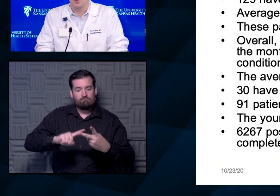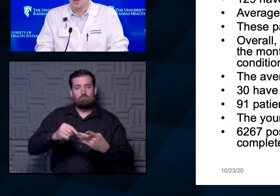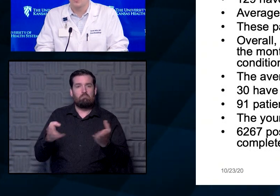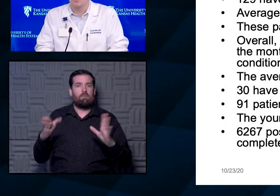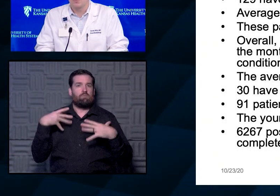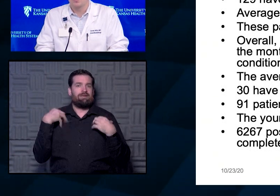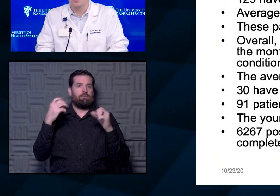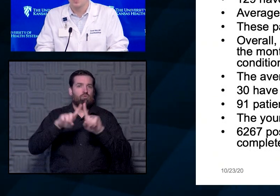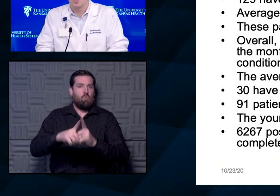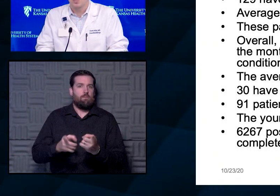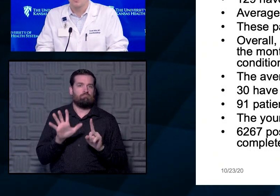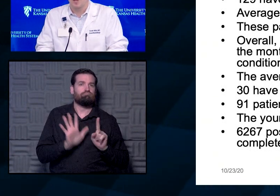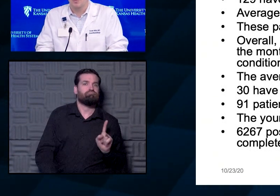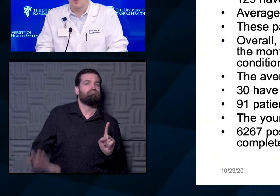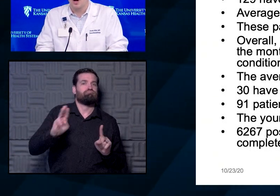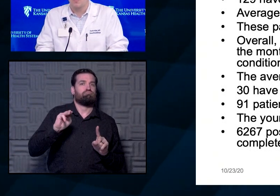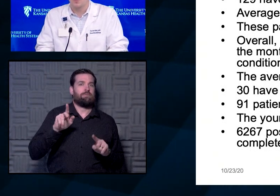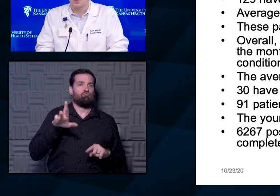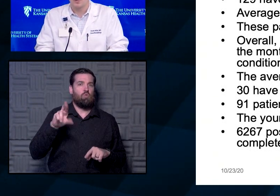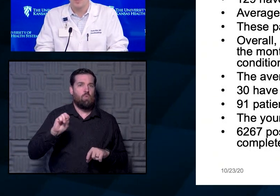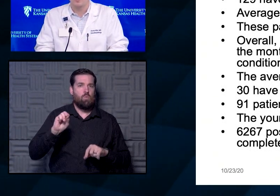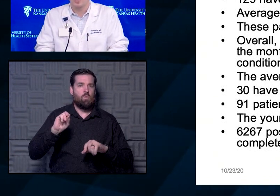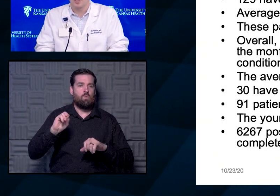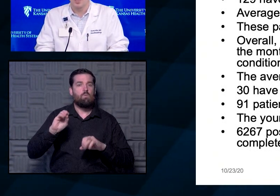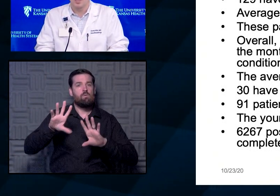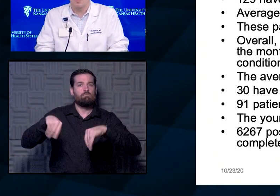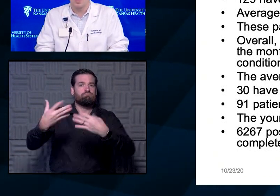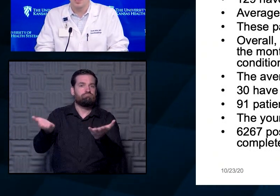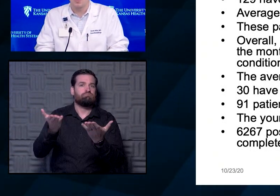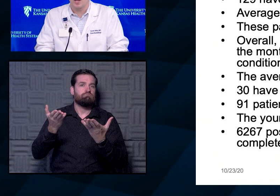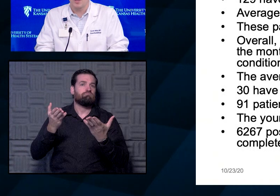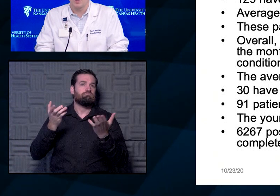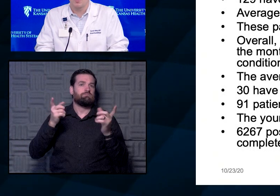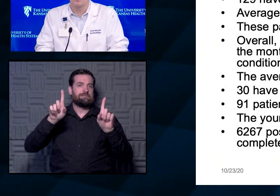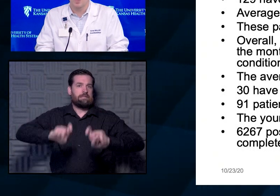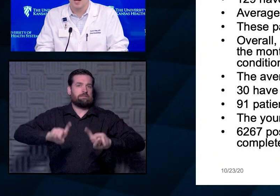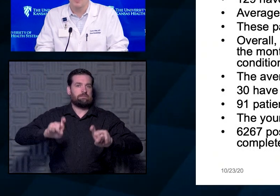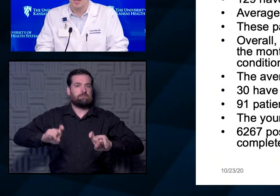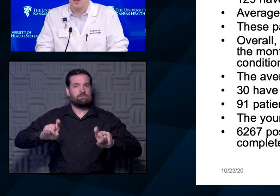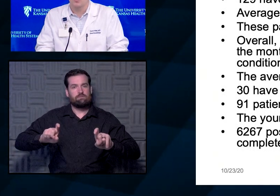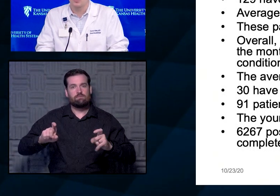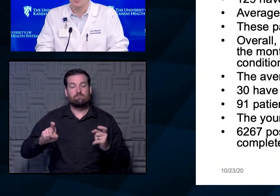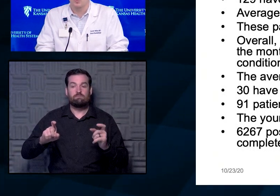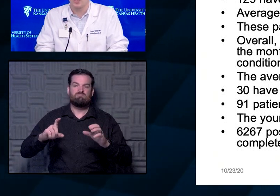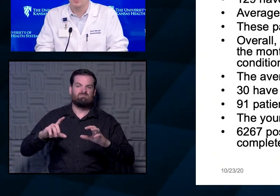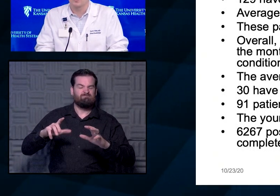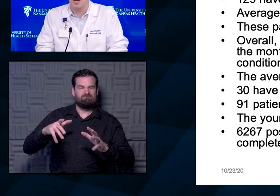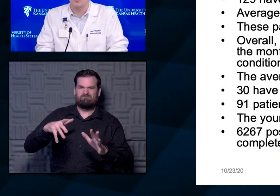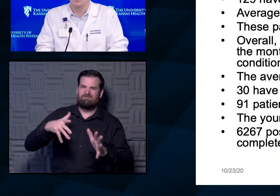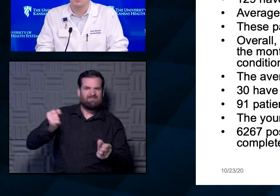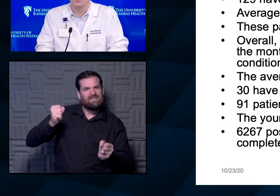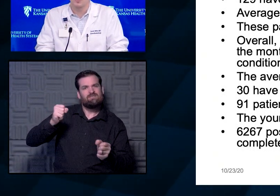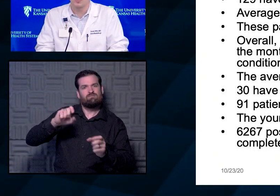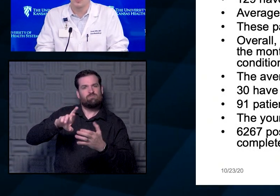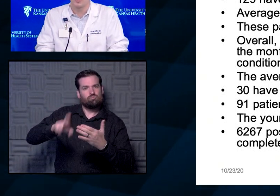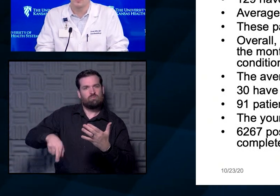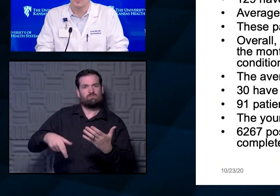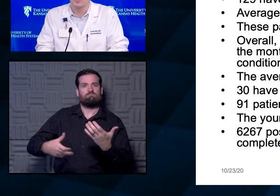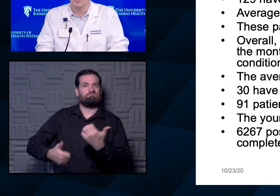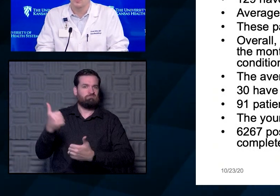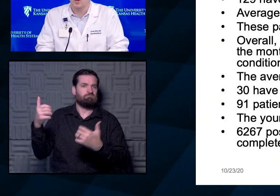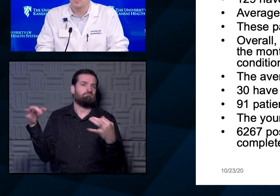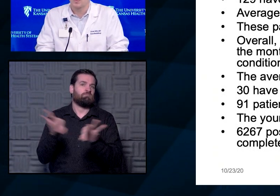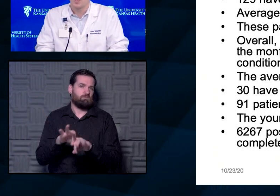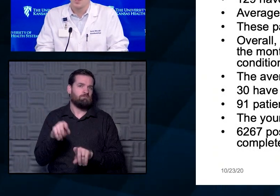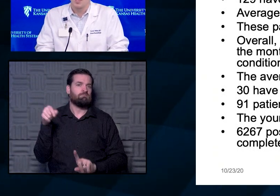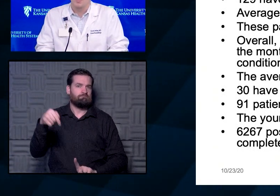departments across the metro to be able to offer testing in a way that provides answers as quickly as possible to those